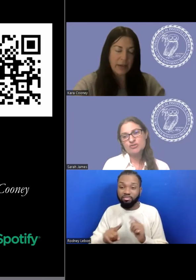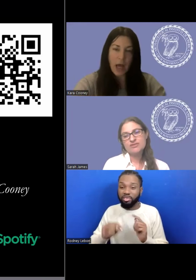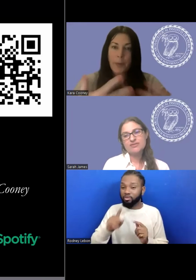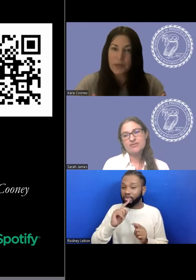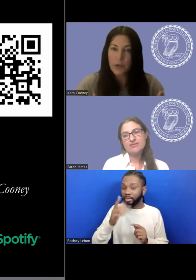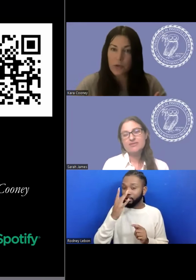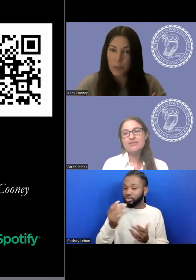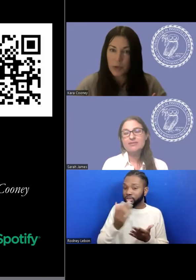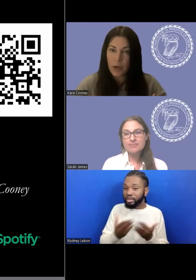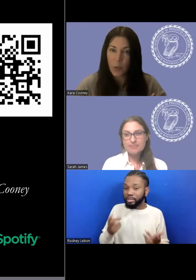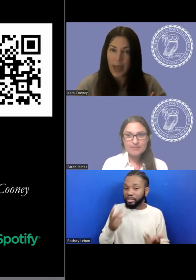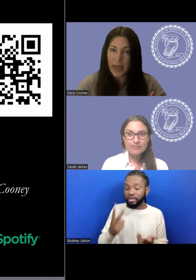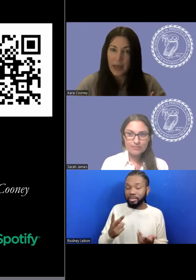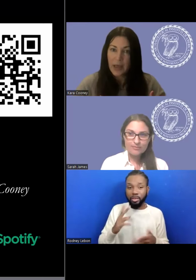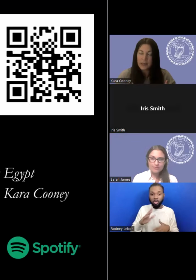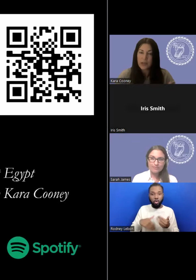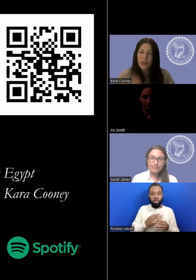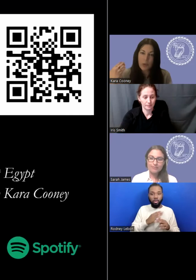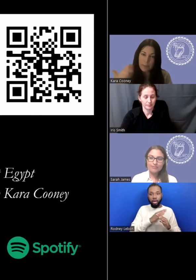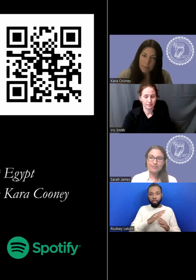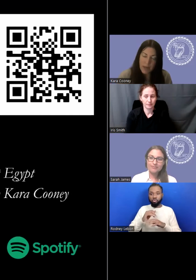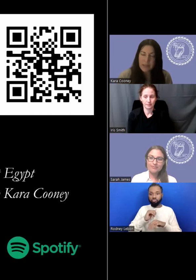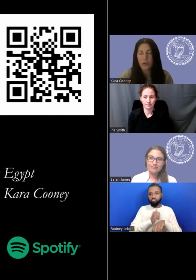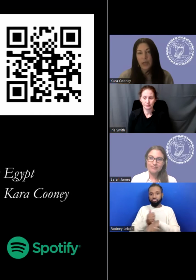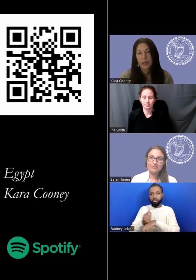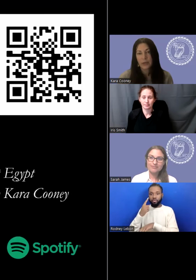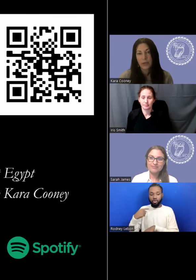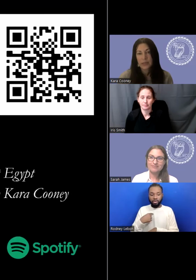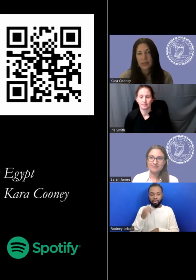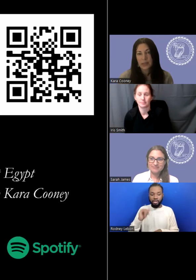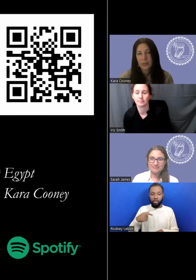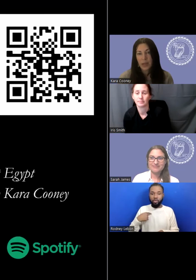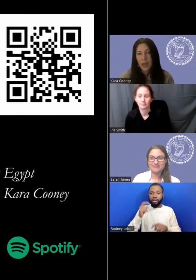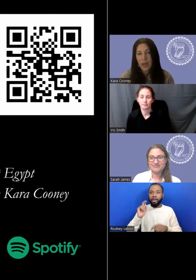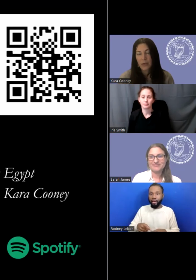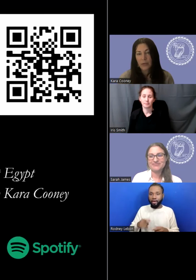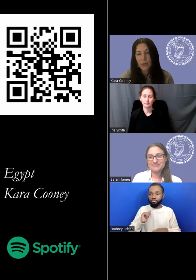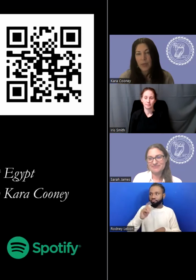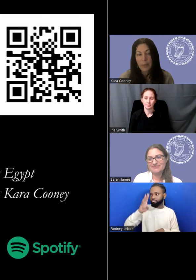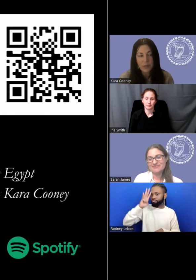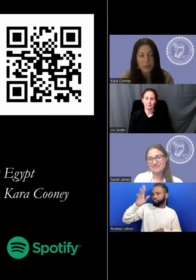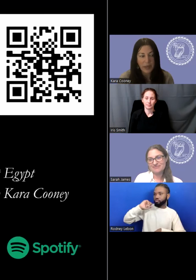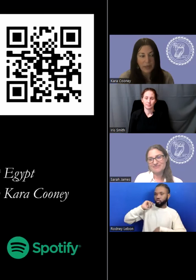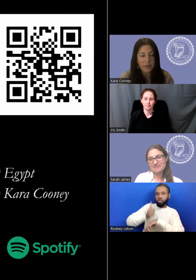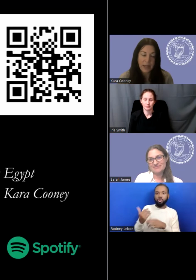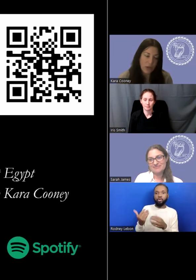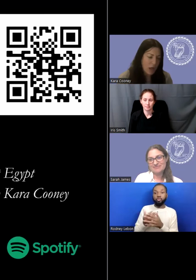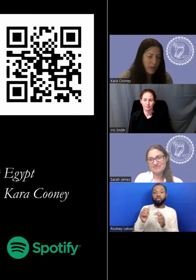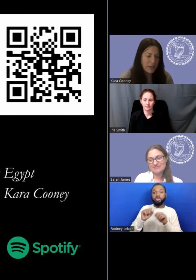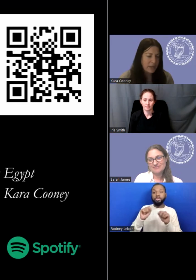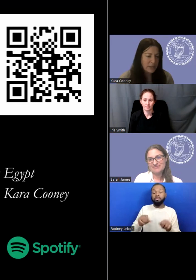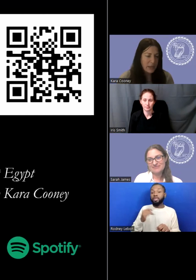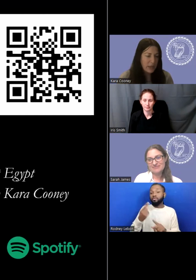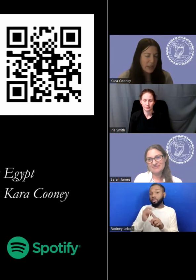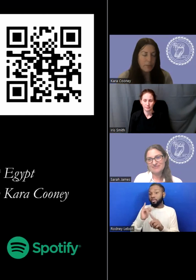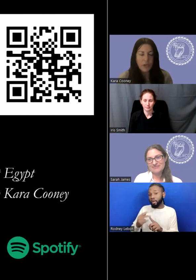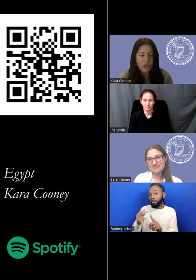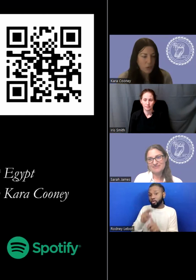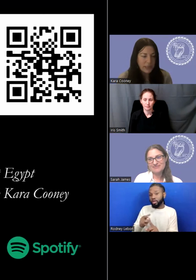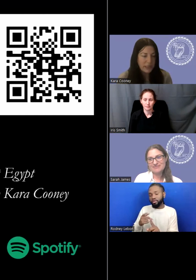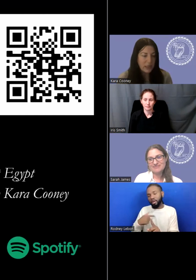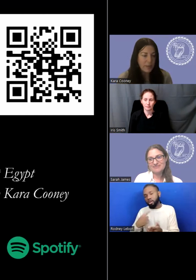see the obstacles put in our way such that we must create a different system. And from that perspective, and I talk about this